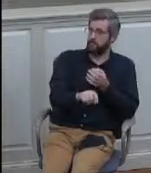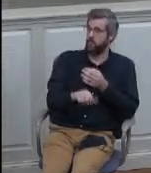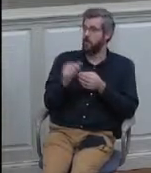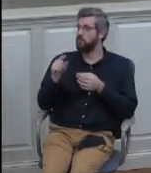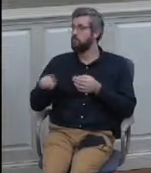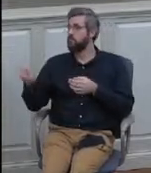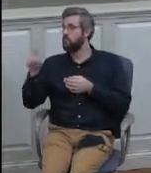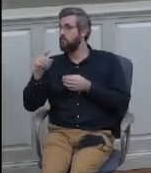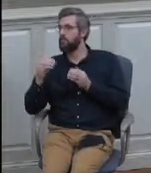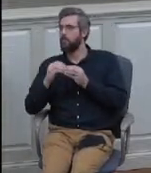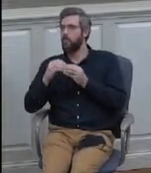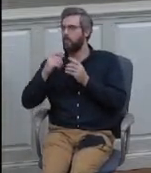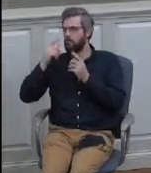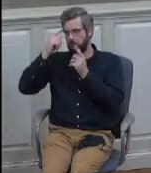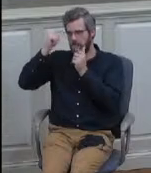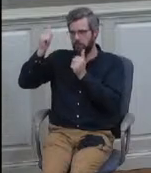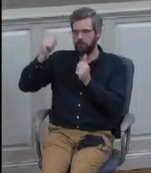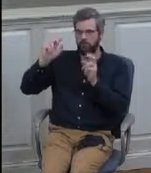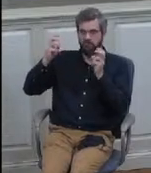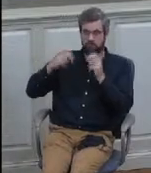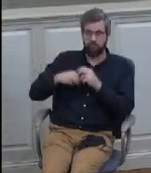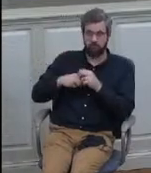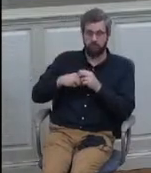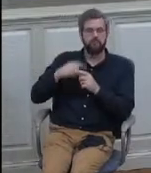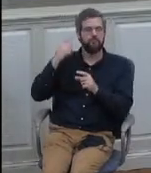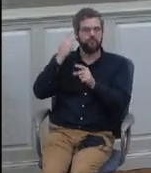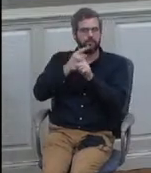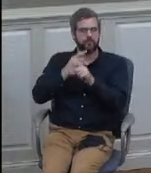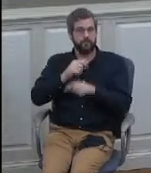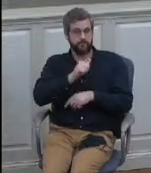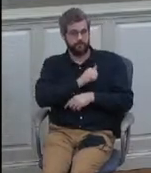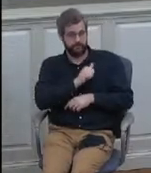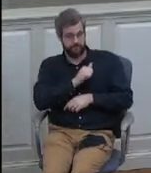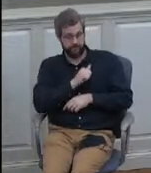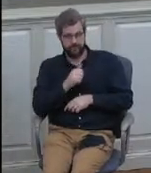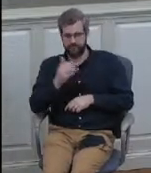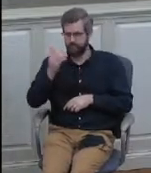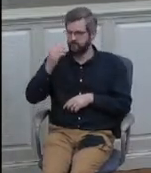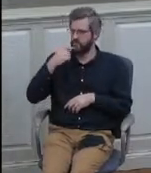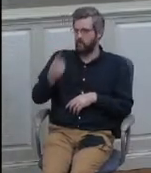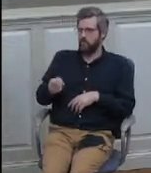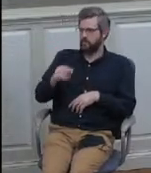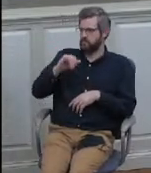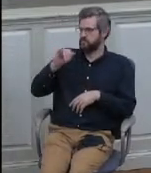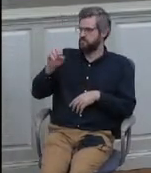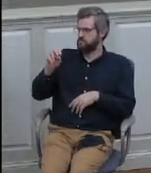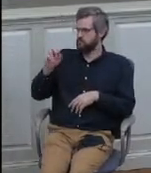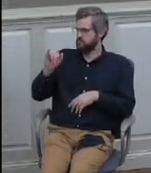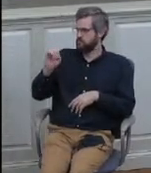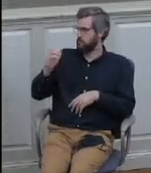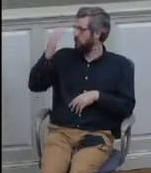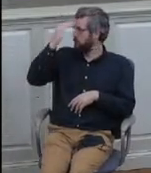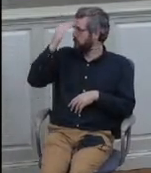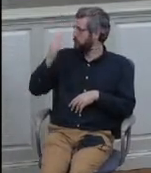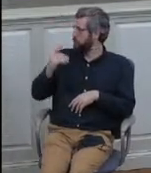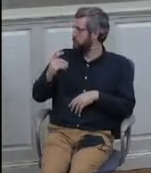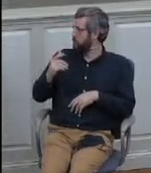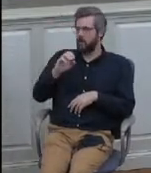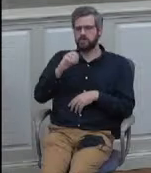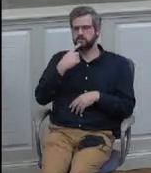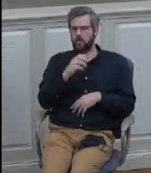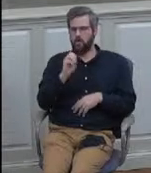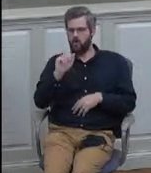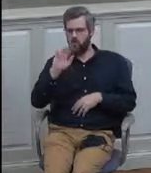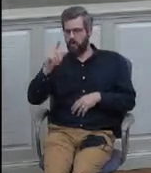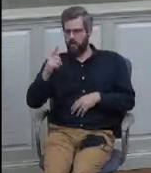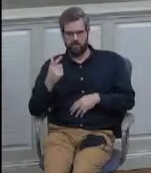completely voluntary. Yes. Right. And Earl, I know this is your first rodeo, but really it's not your first rodeo, but you knew I